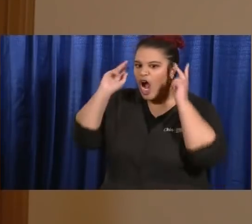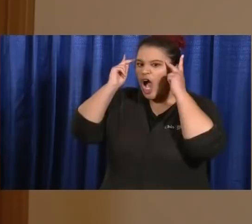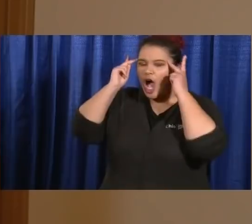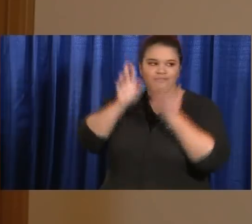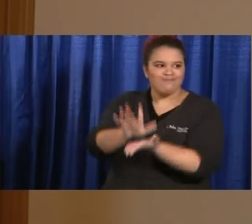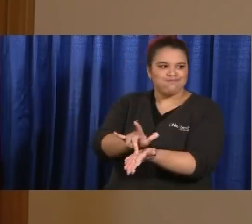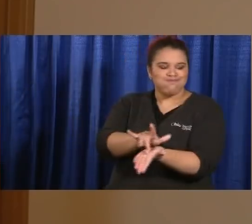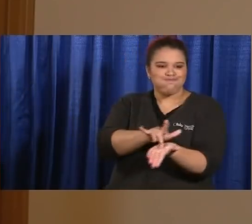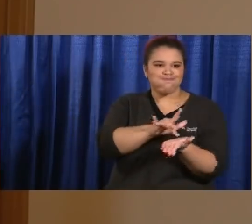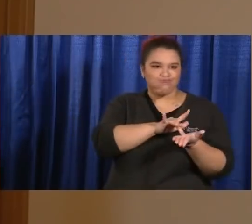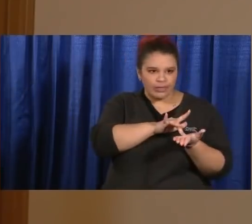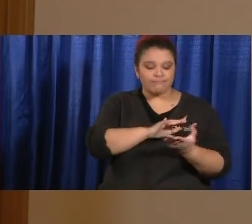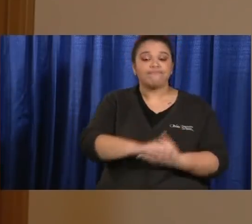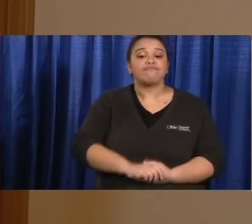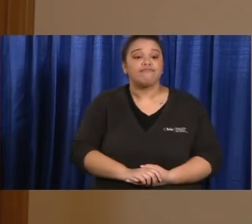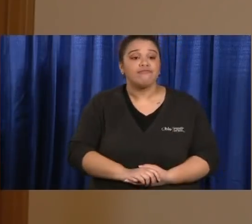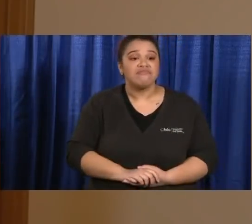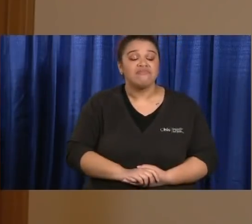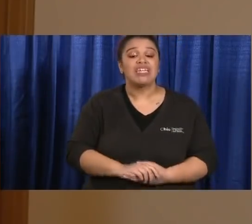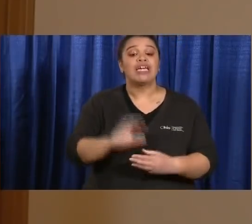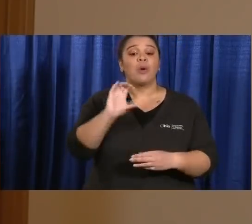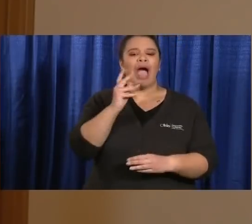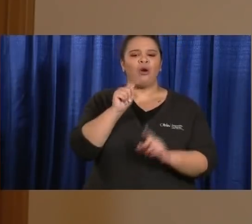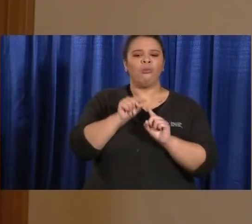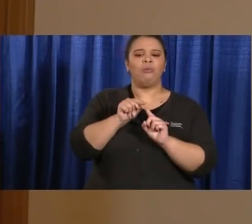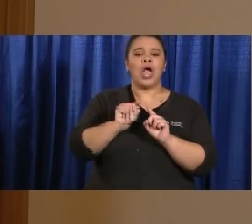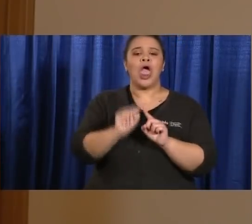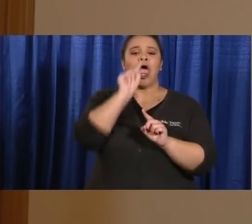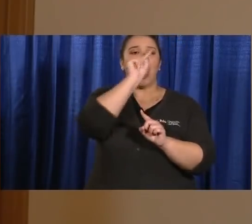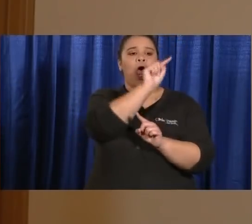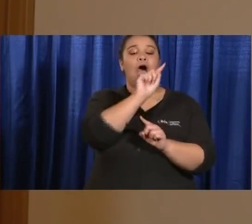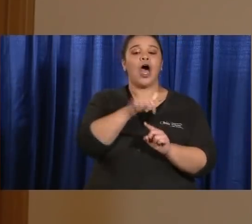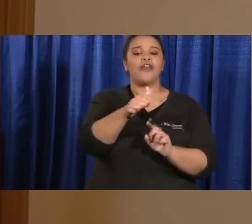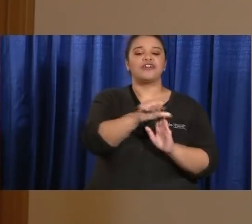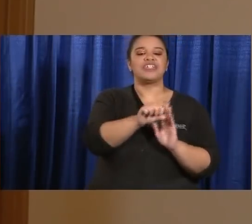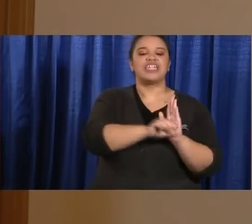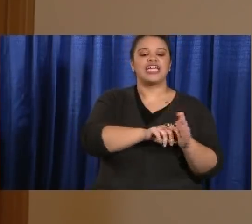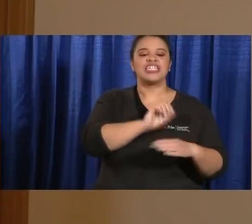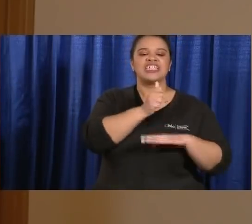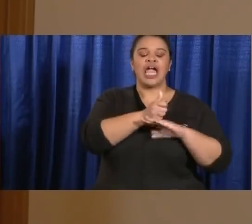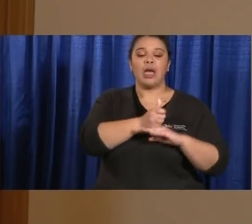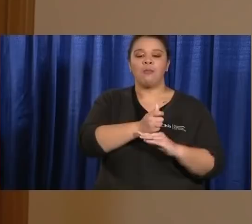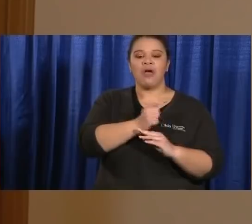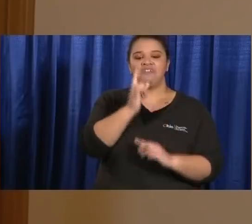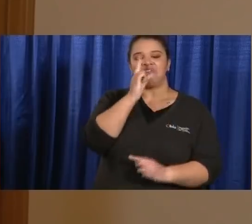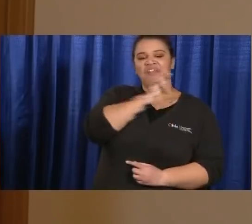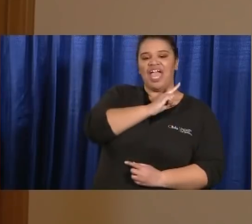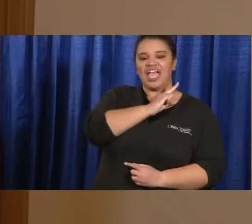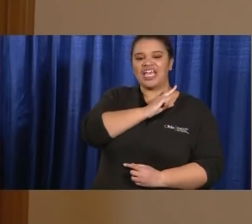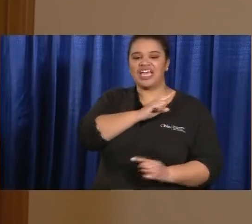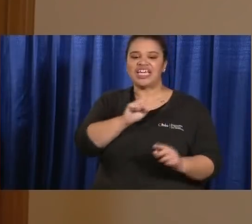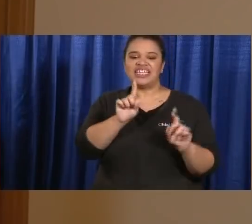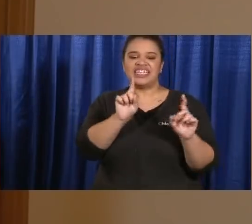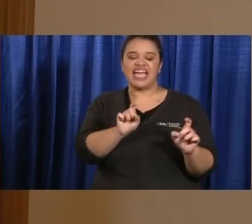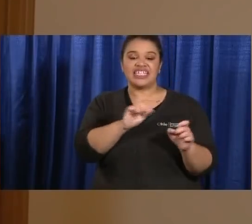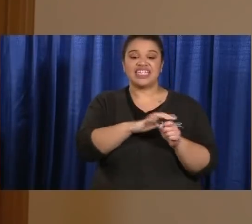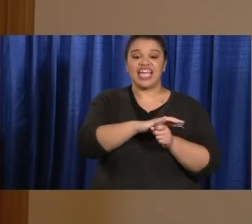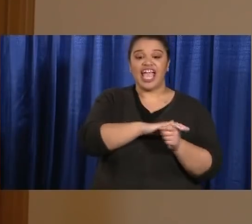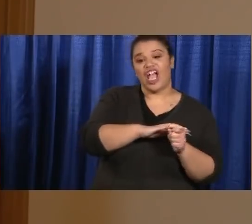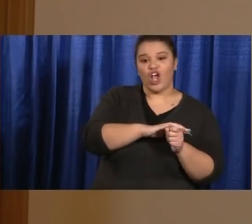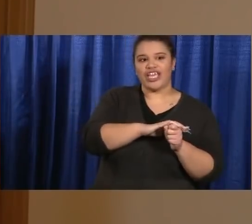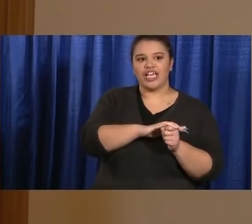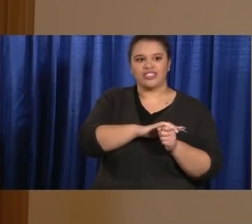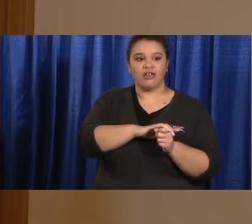that there were fake drive-up testing centers happening in most particularly the poorer parts of town.